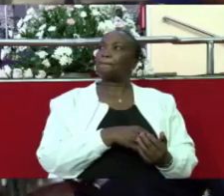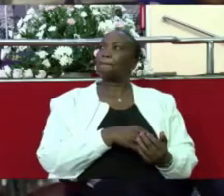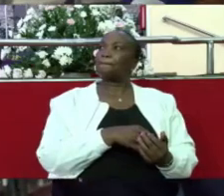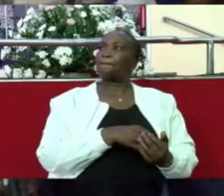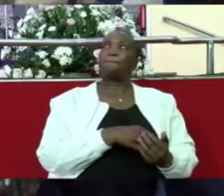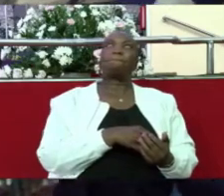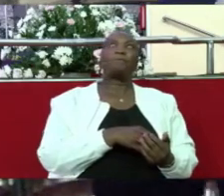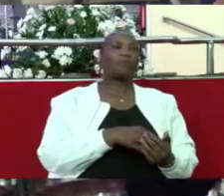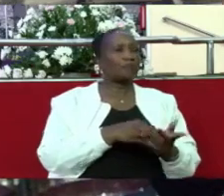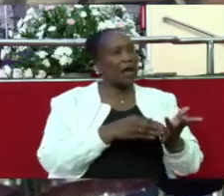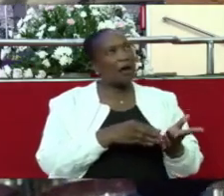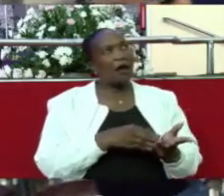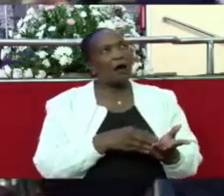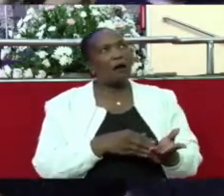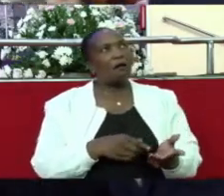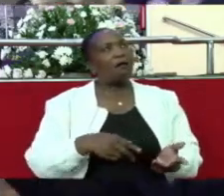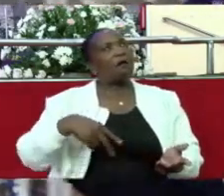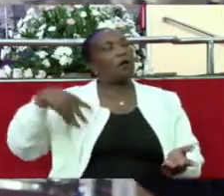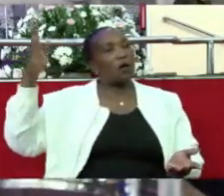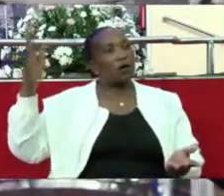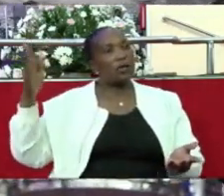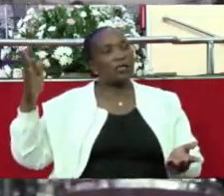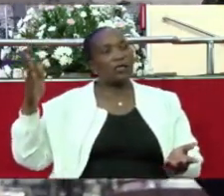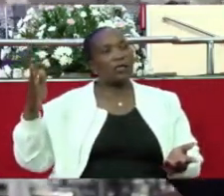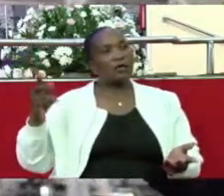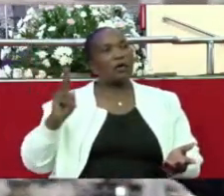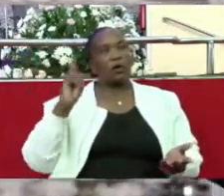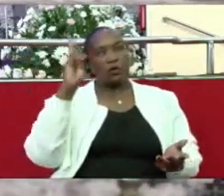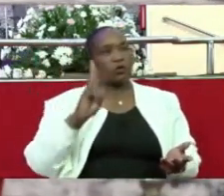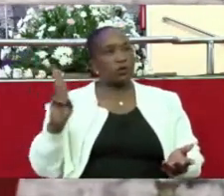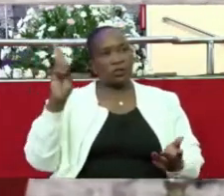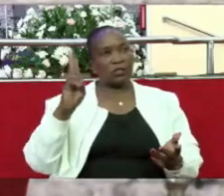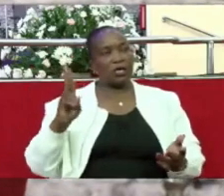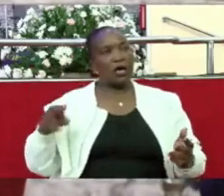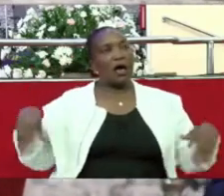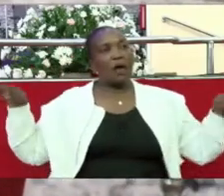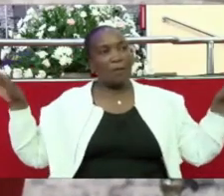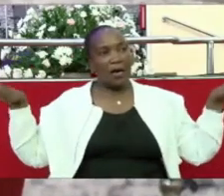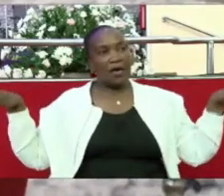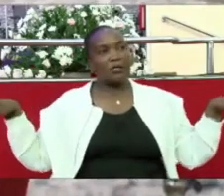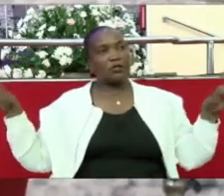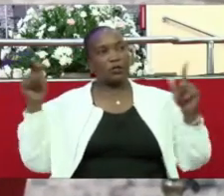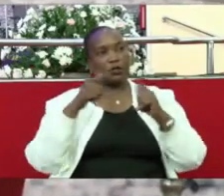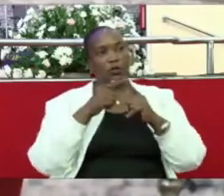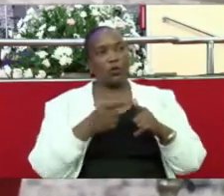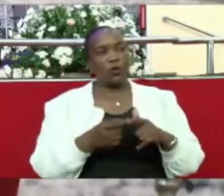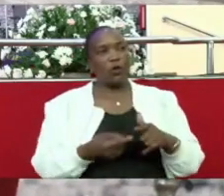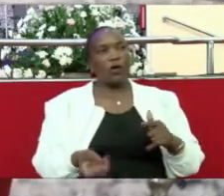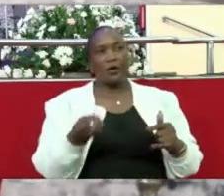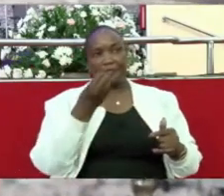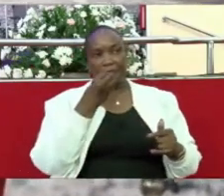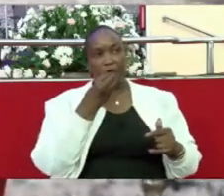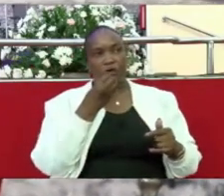God sent meat to him. He supplied him so that he would be fed. When it was too